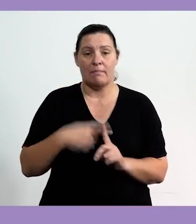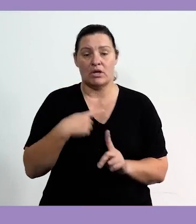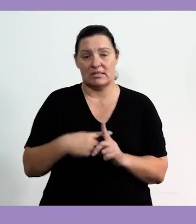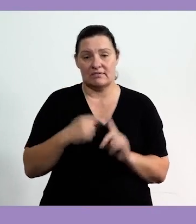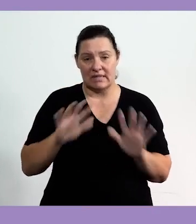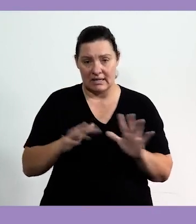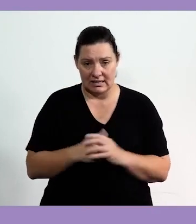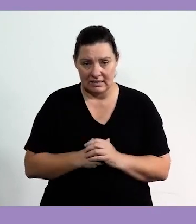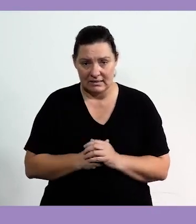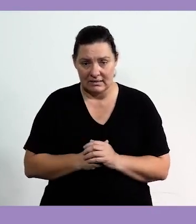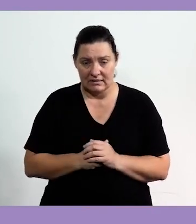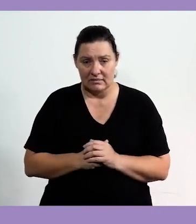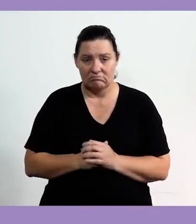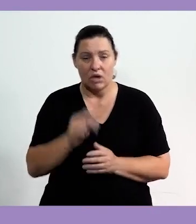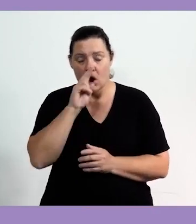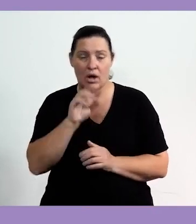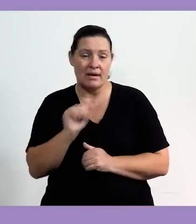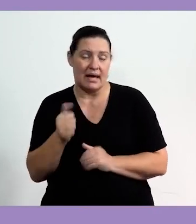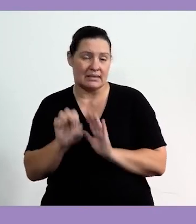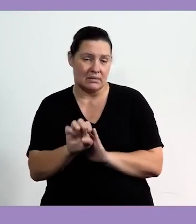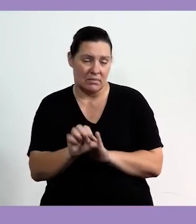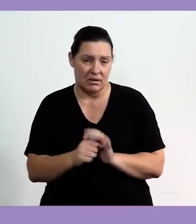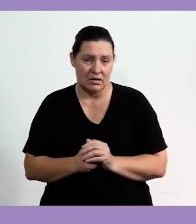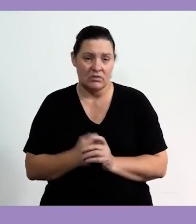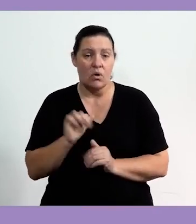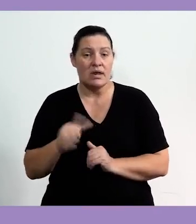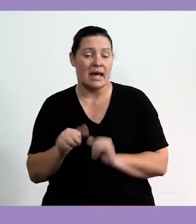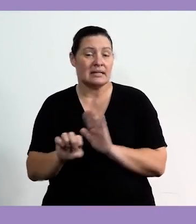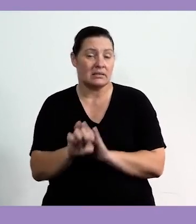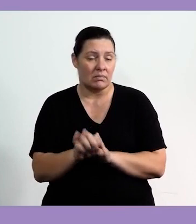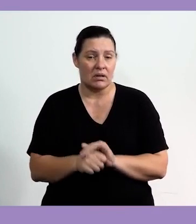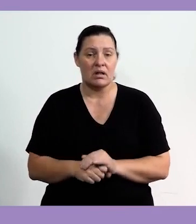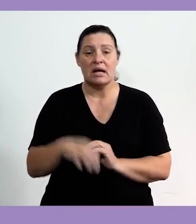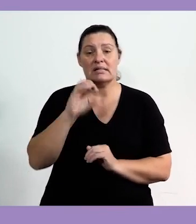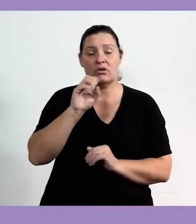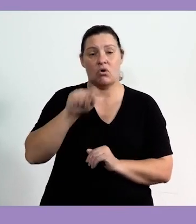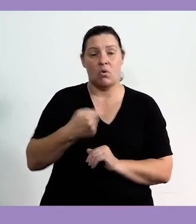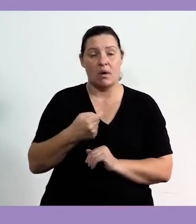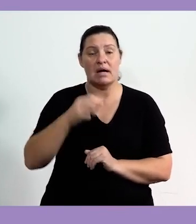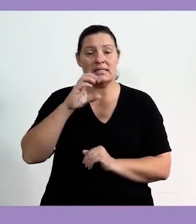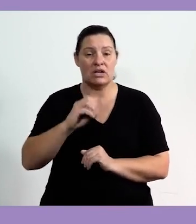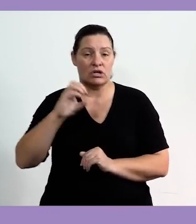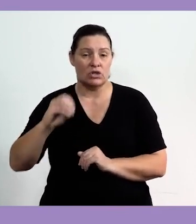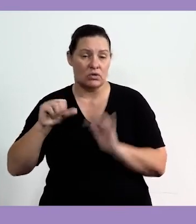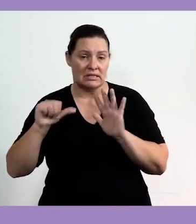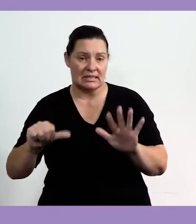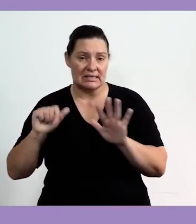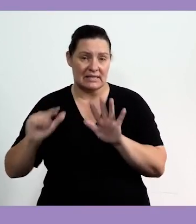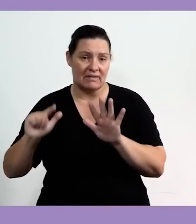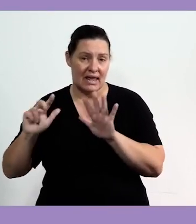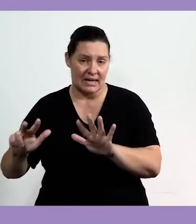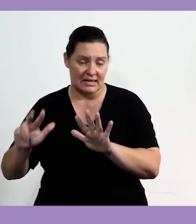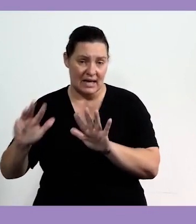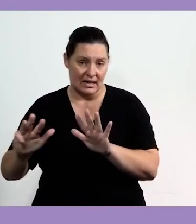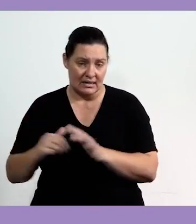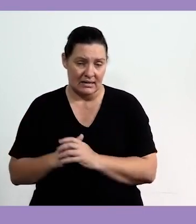exponent of a positive 10. Let's look at the next example. So our next example there is